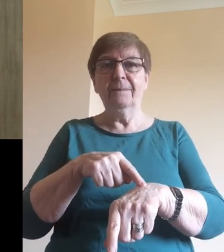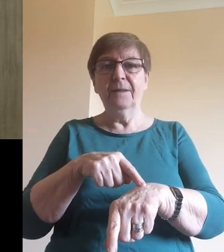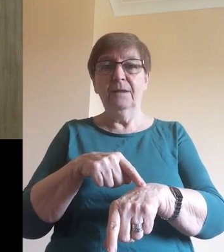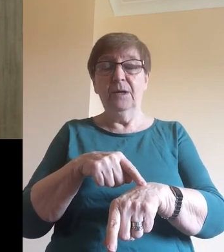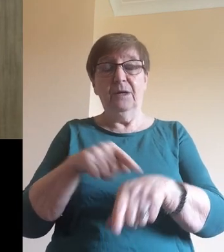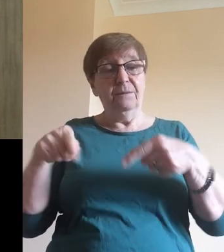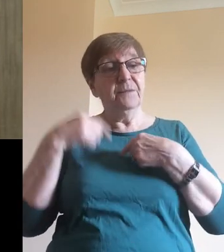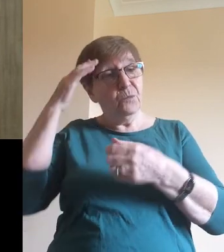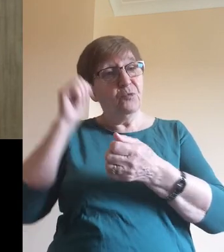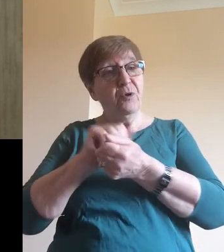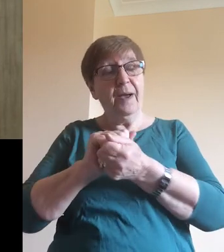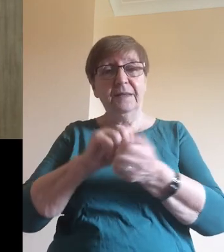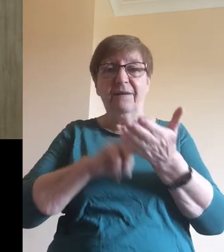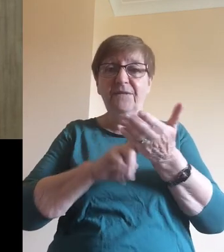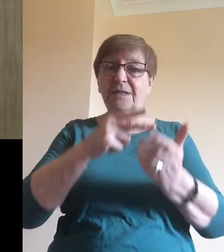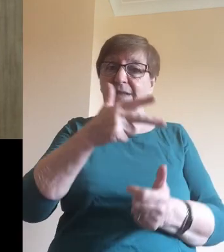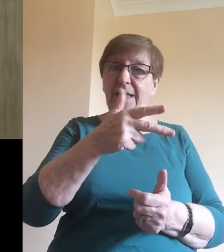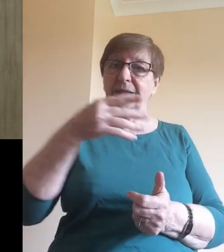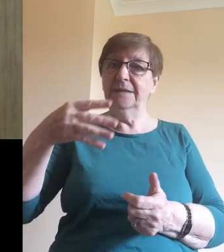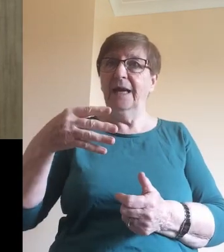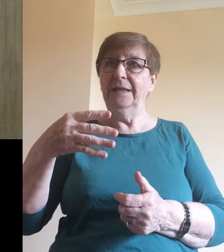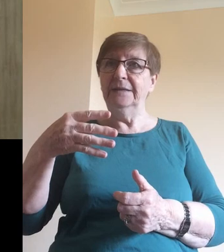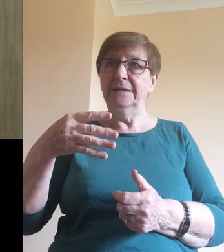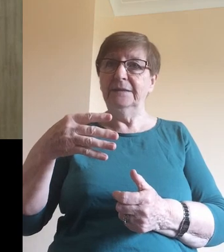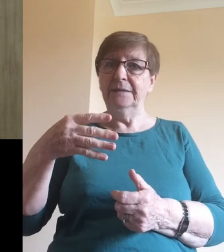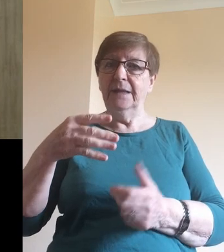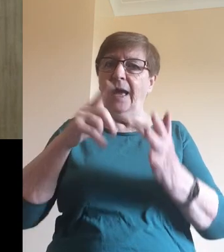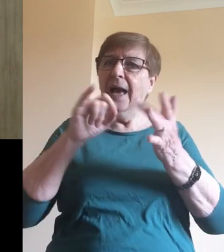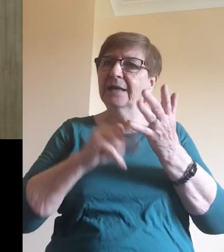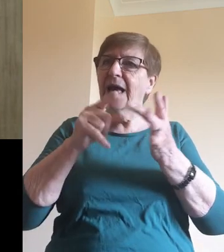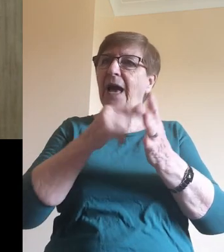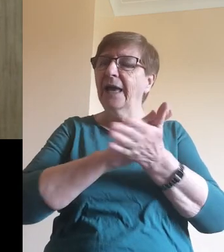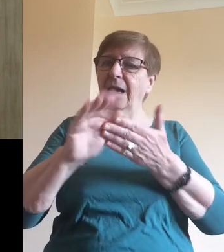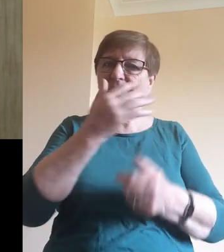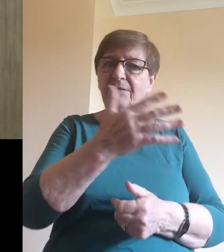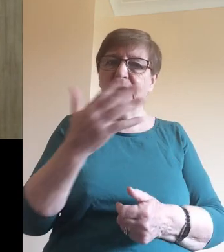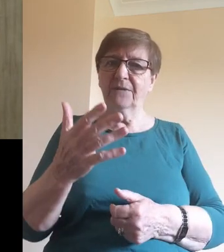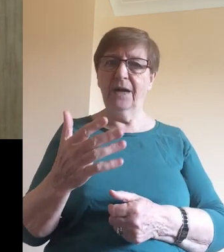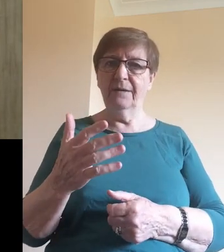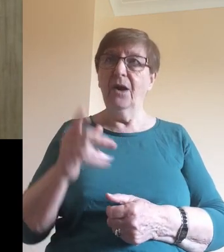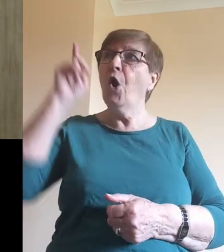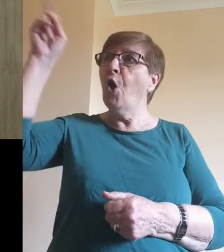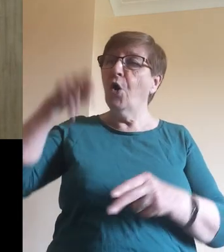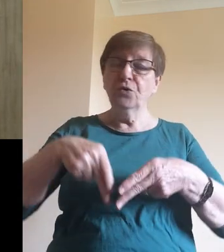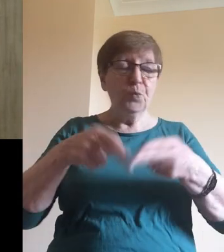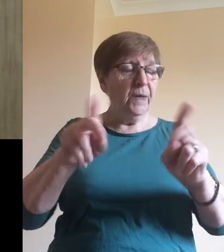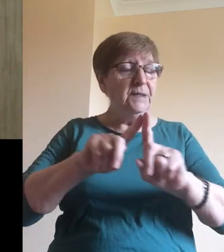Well, we're reminded in verses 8 and 9 of Isaiah chapter 55 that God's ways are very